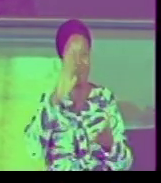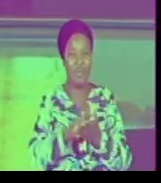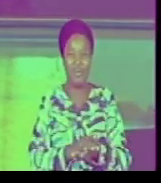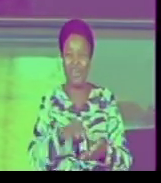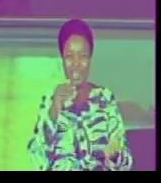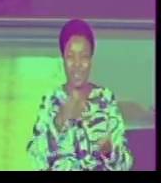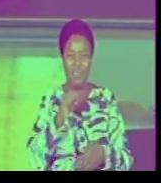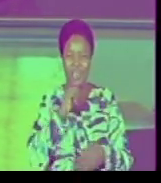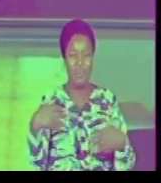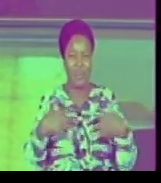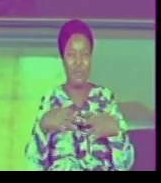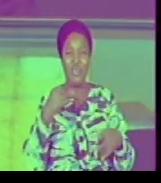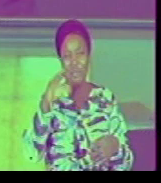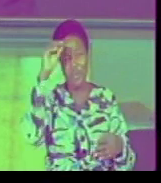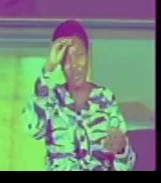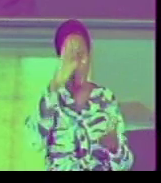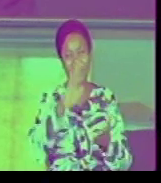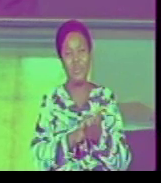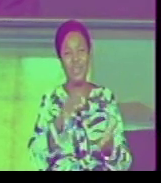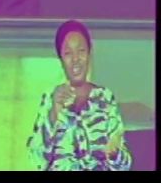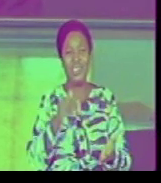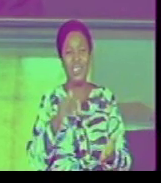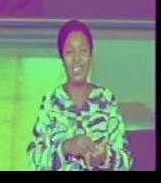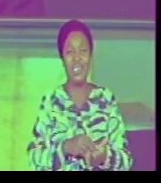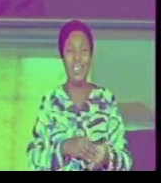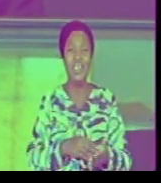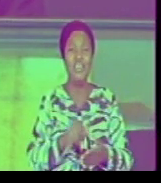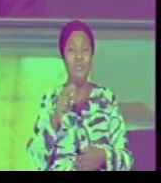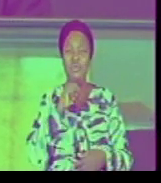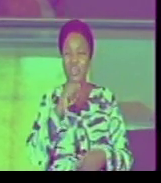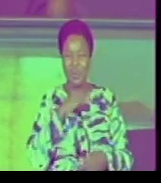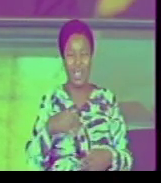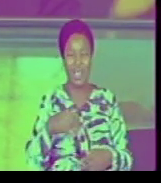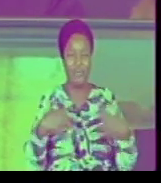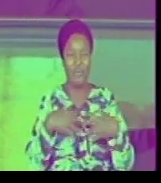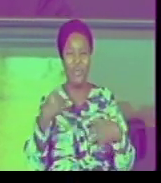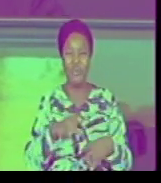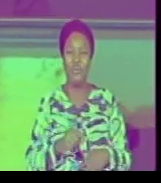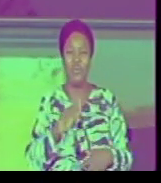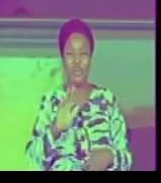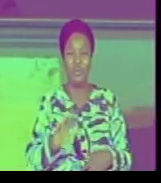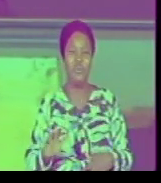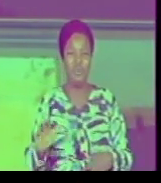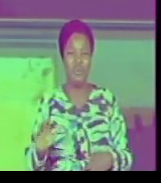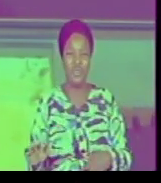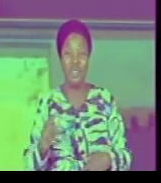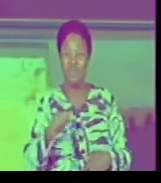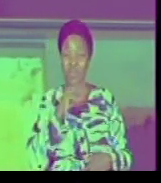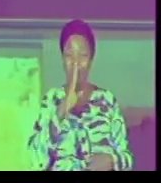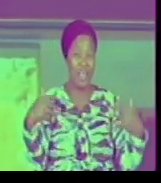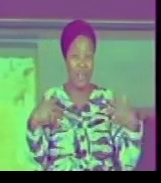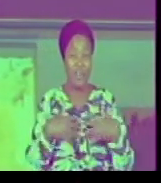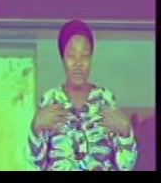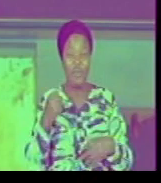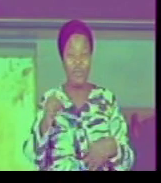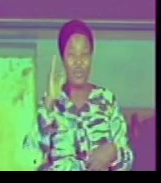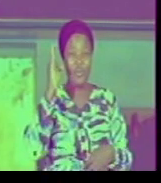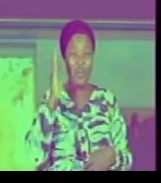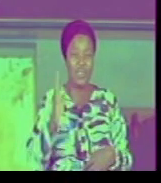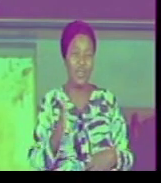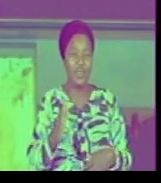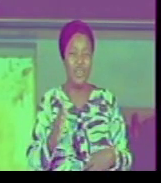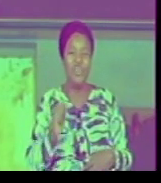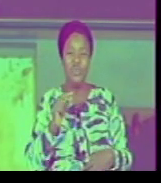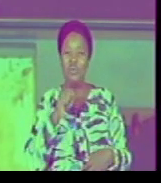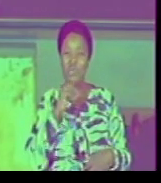of your husband. You'll not be afraid of your children. You'll not be afraid of your pastor. You'll not be